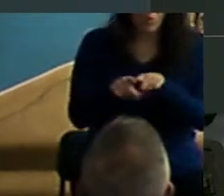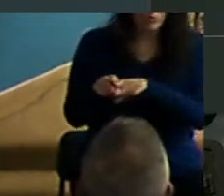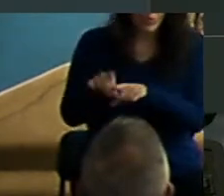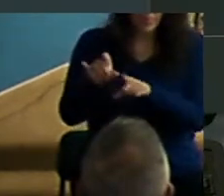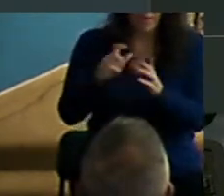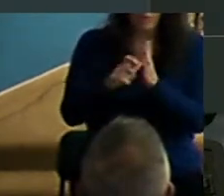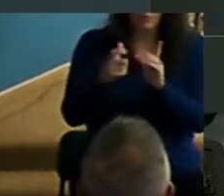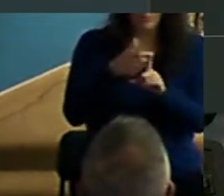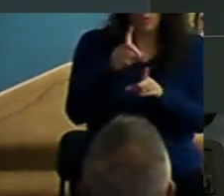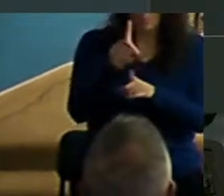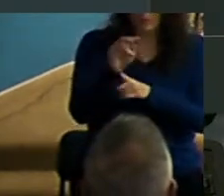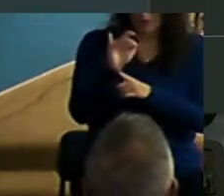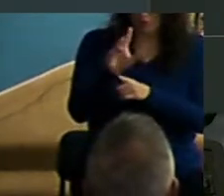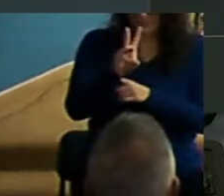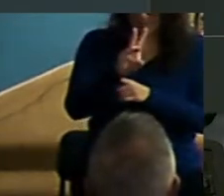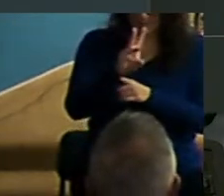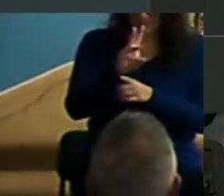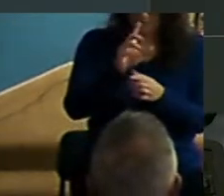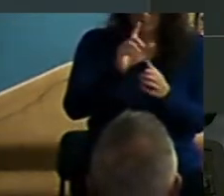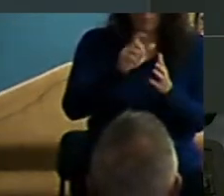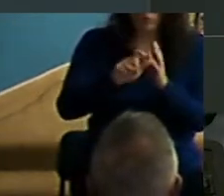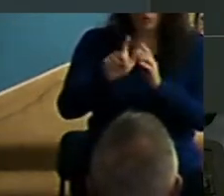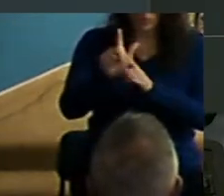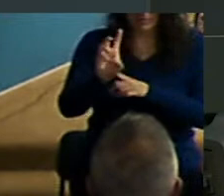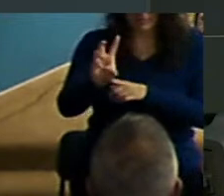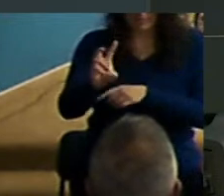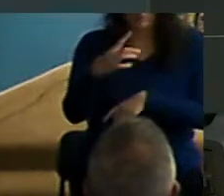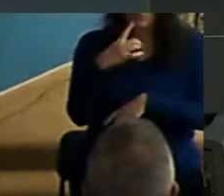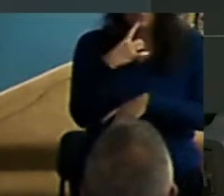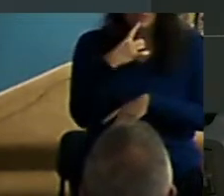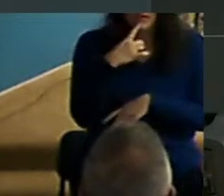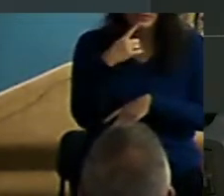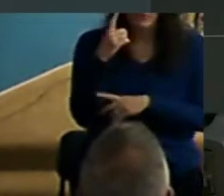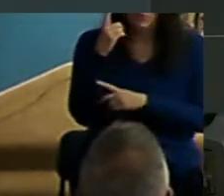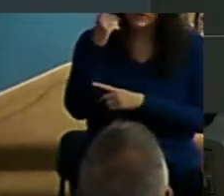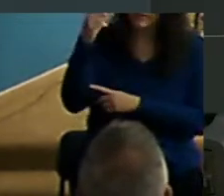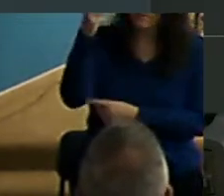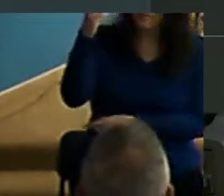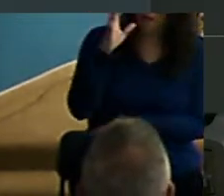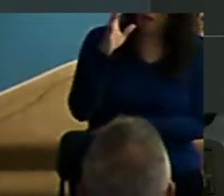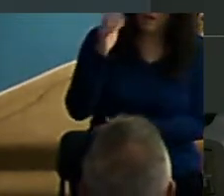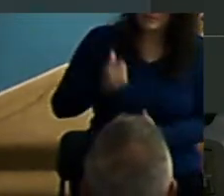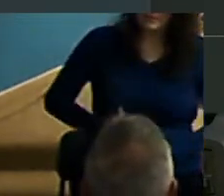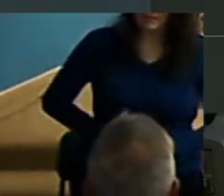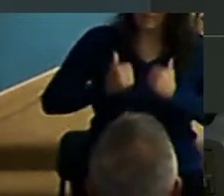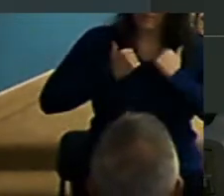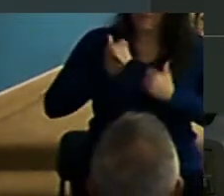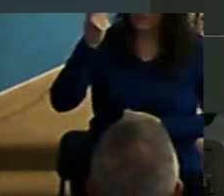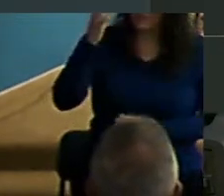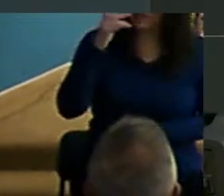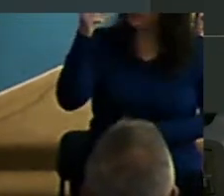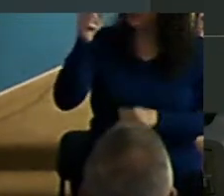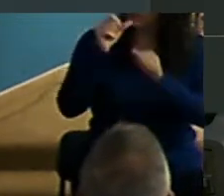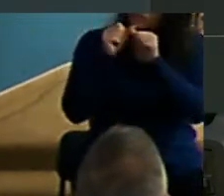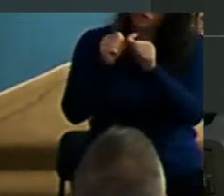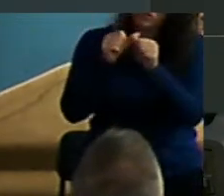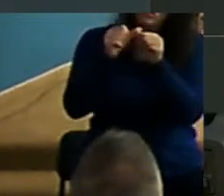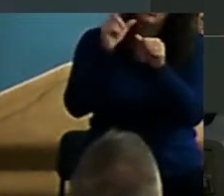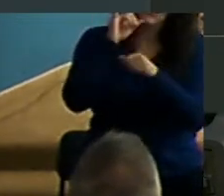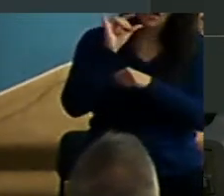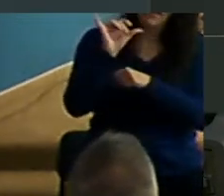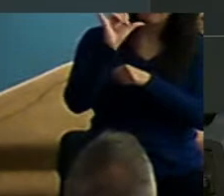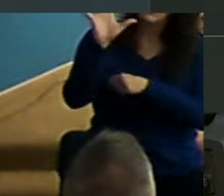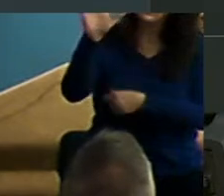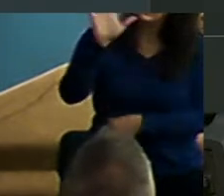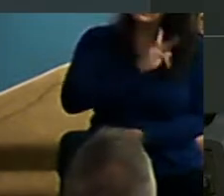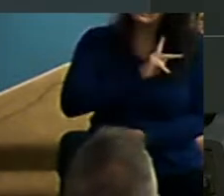from Daniel 6:26, where it says, "For he, God, is the living God. He endures forever and ever. His